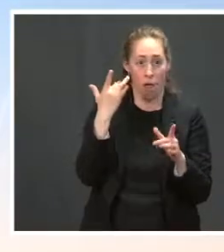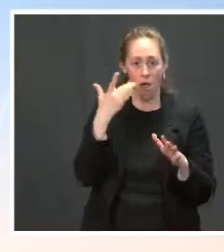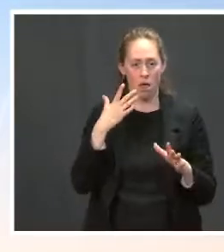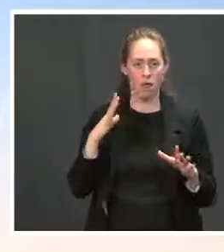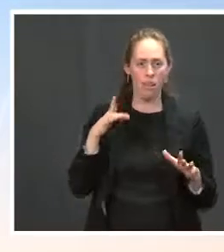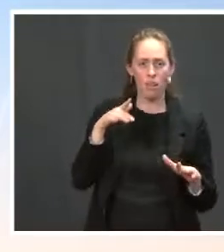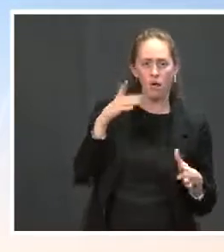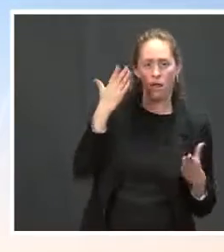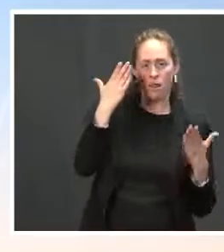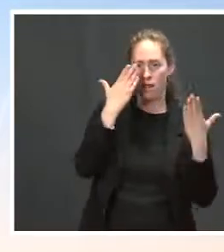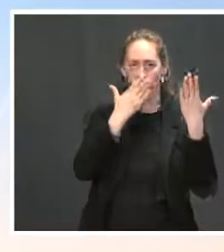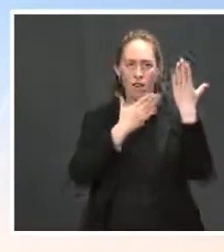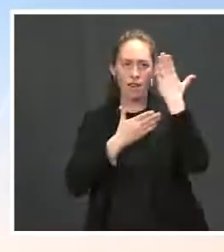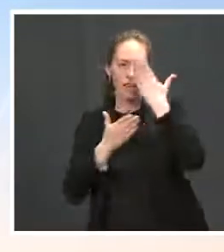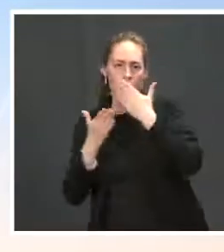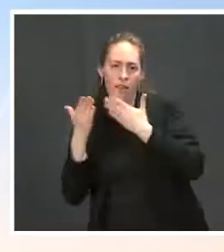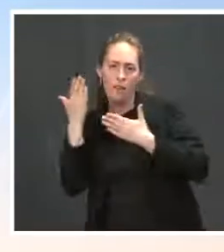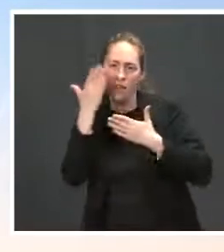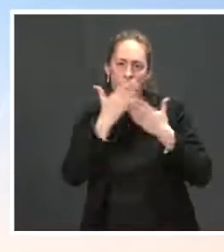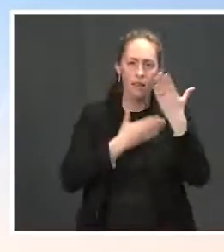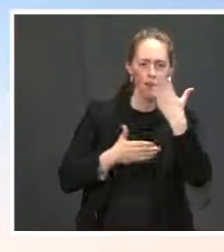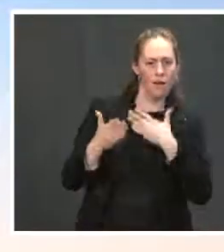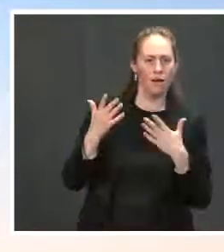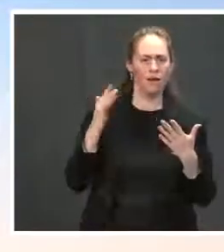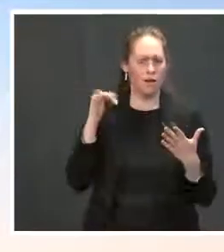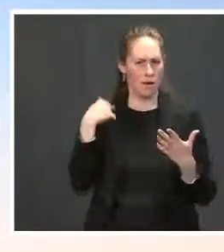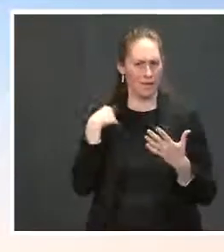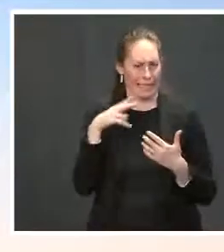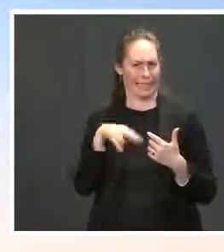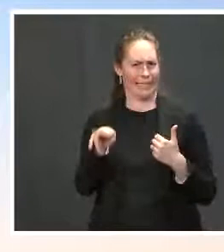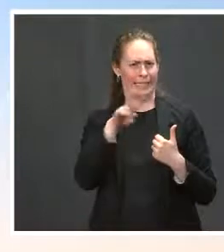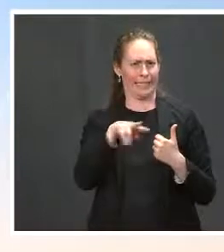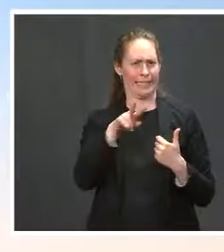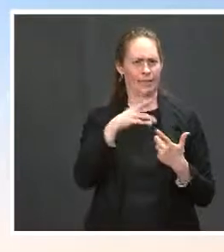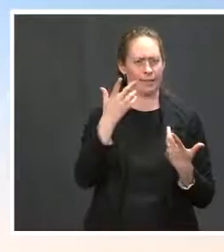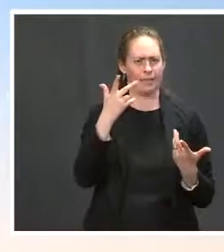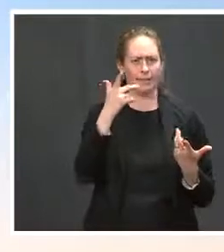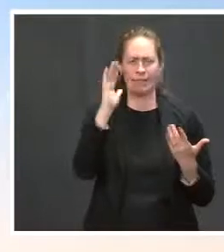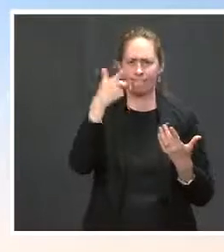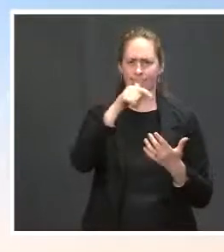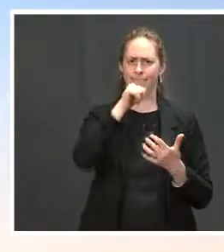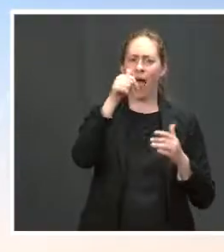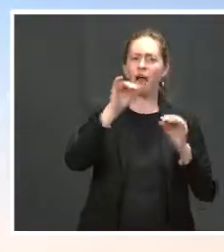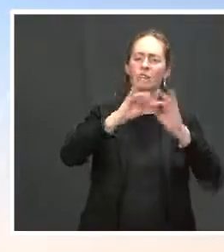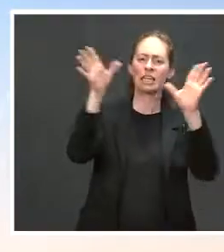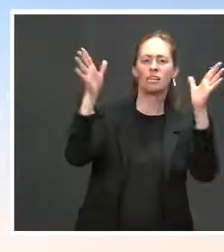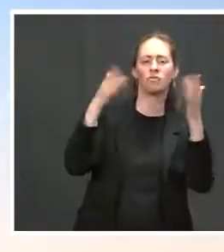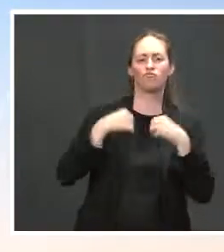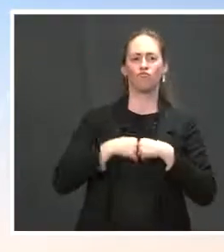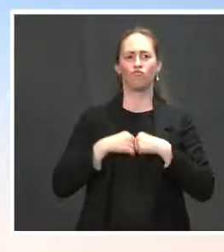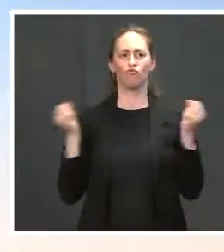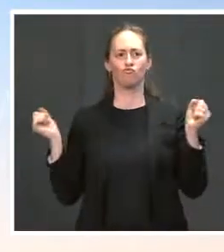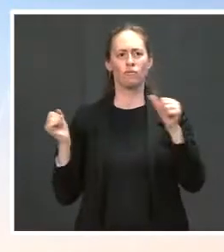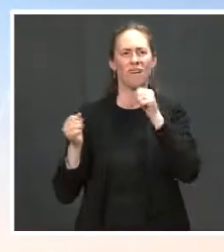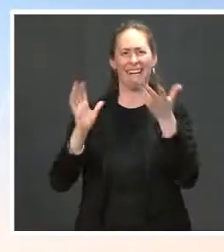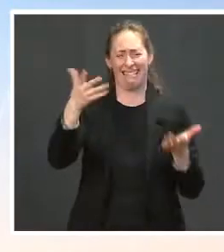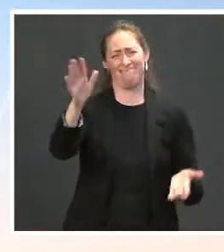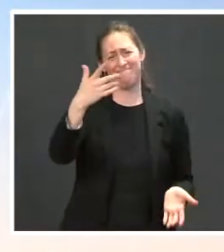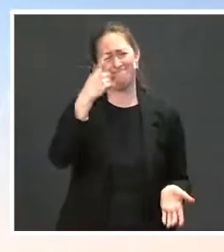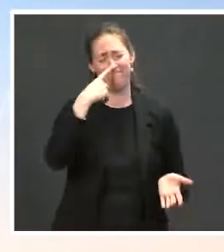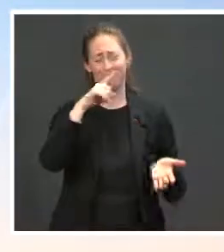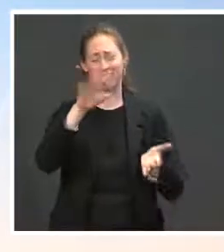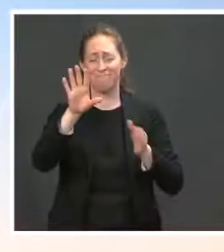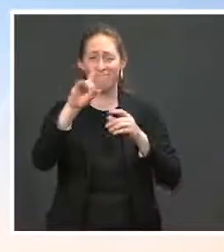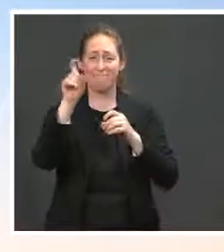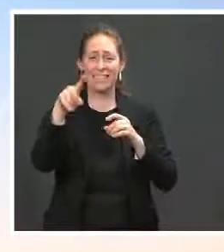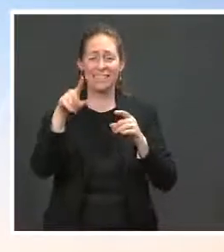loan shark scheme taking over large parts of the world. What's the US? Well, what about it is your question? Well,